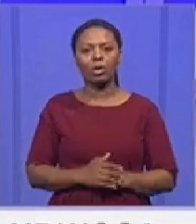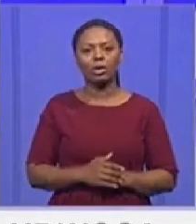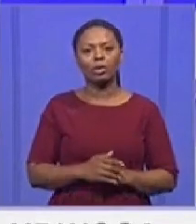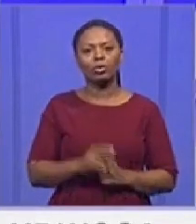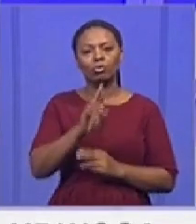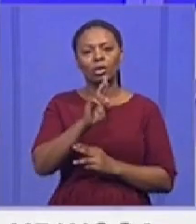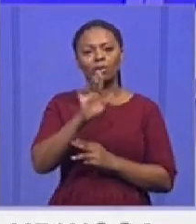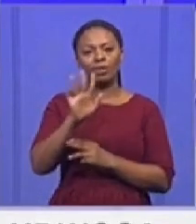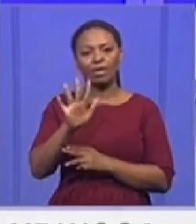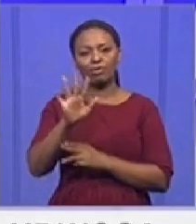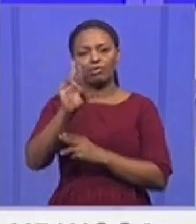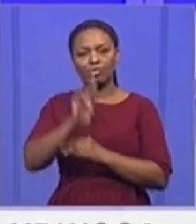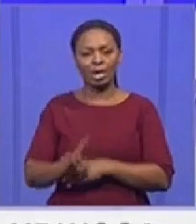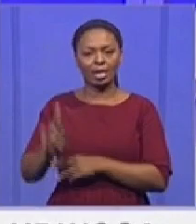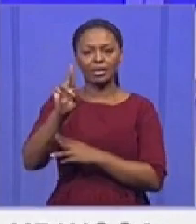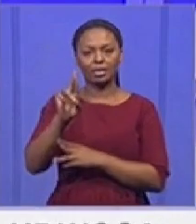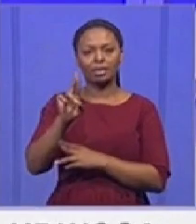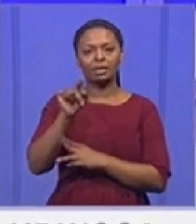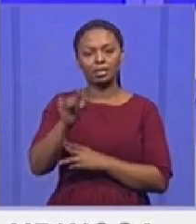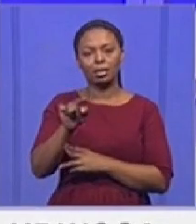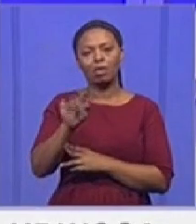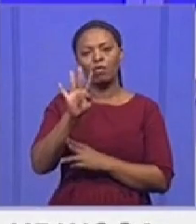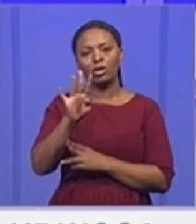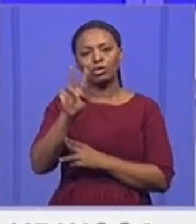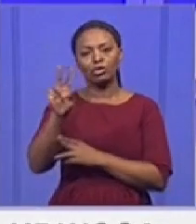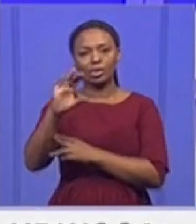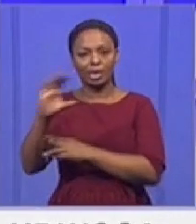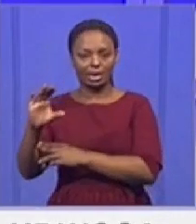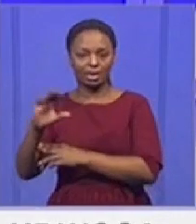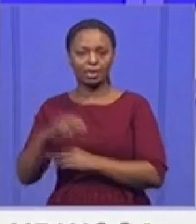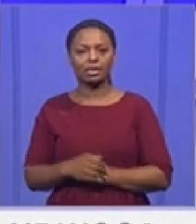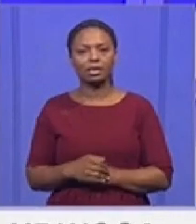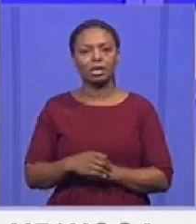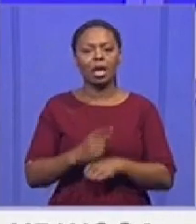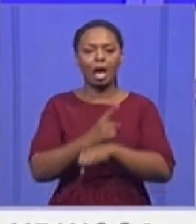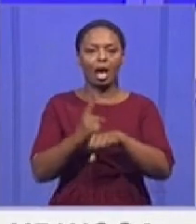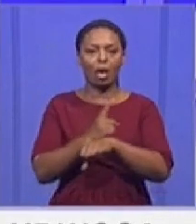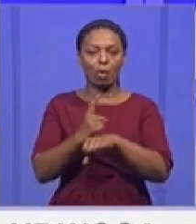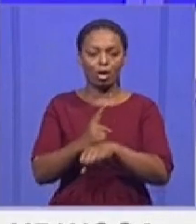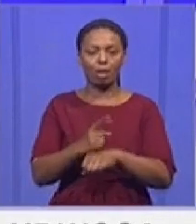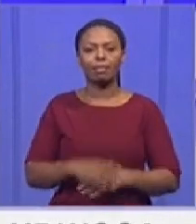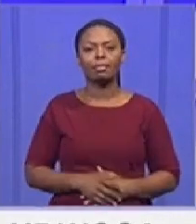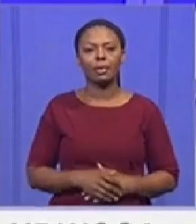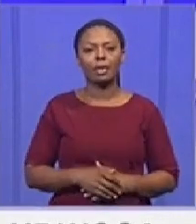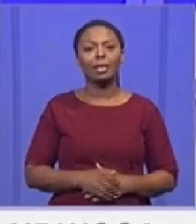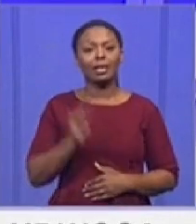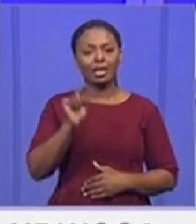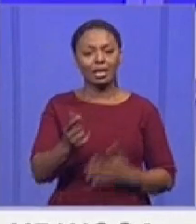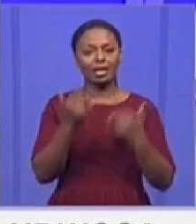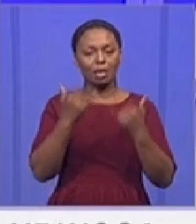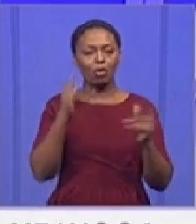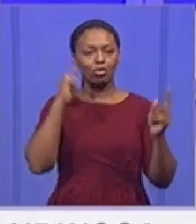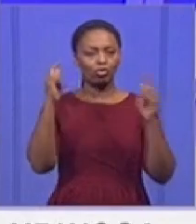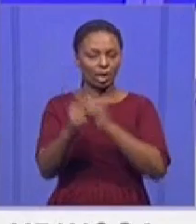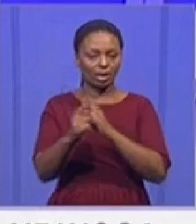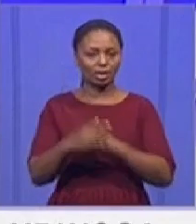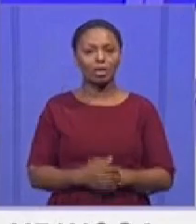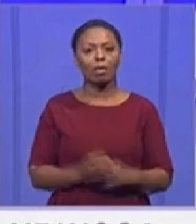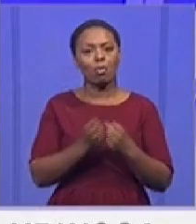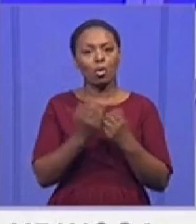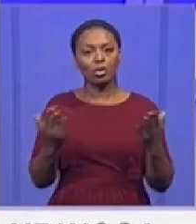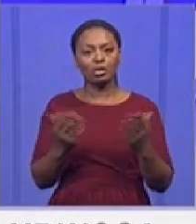bobotlana diranta di le 25 le disente di le 42 ka ura. Go latela diphetogo tse badiri ba